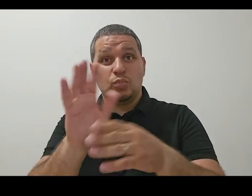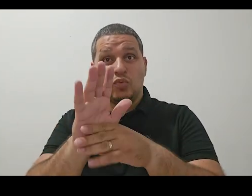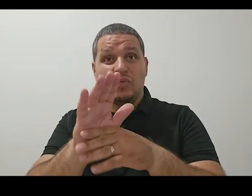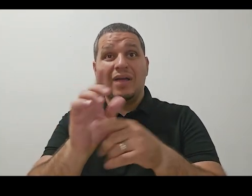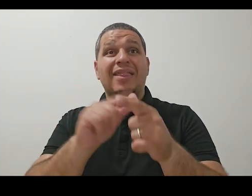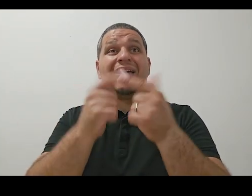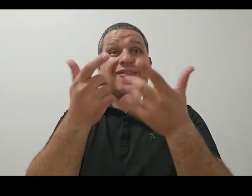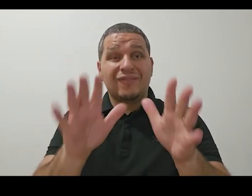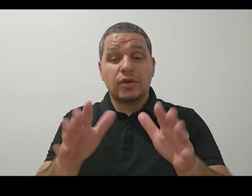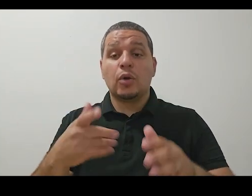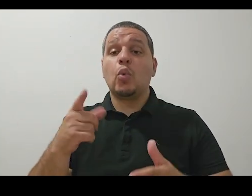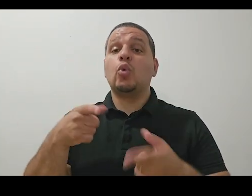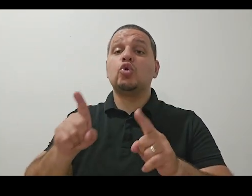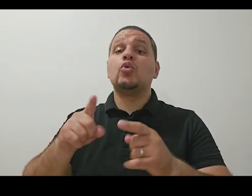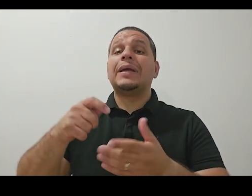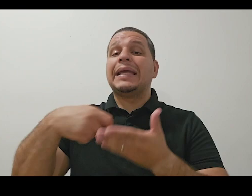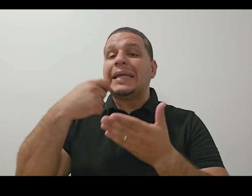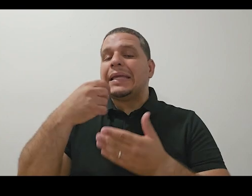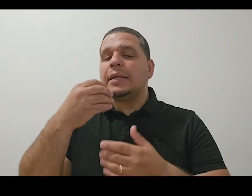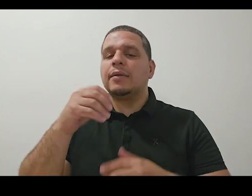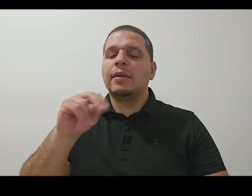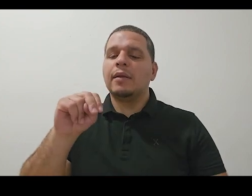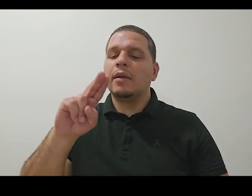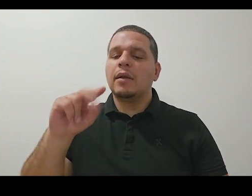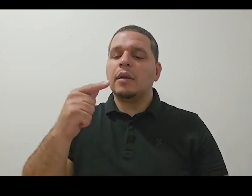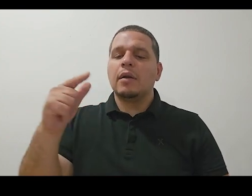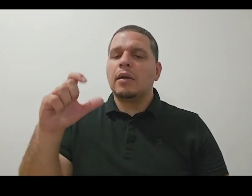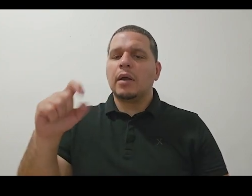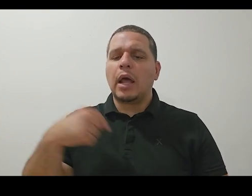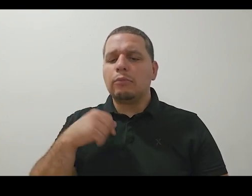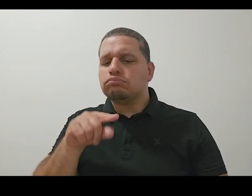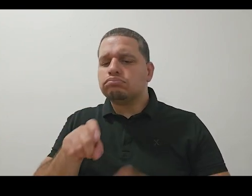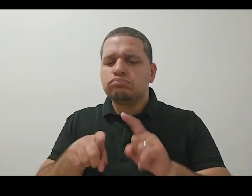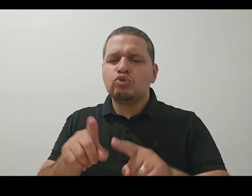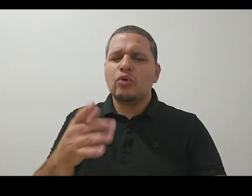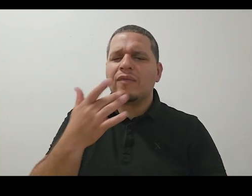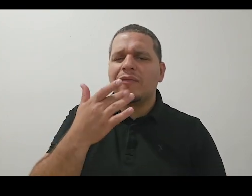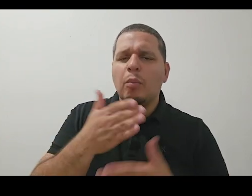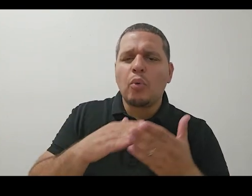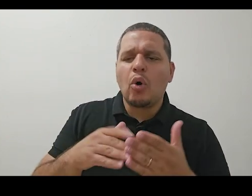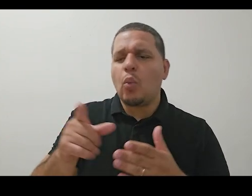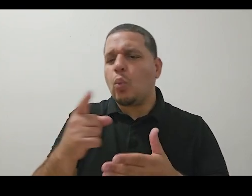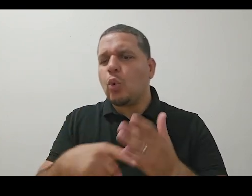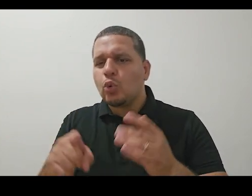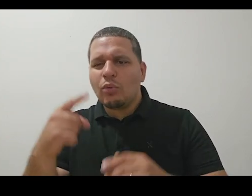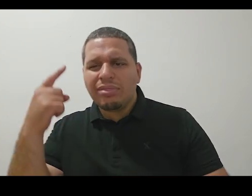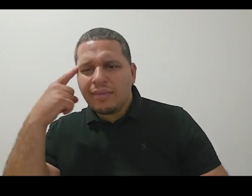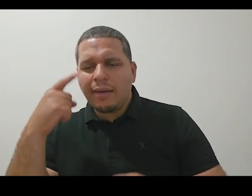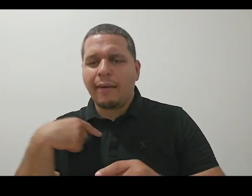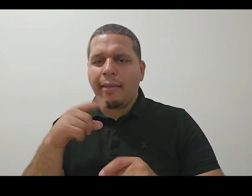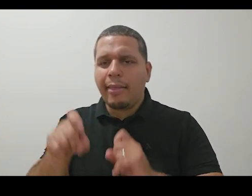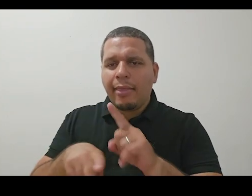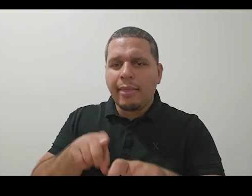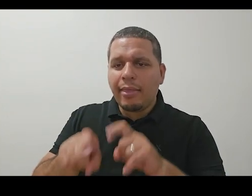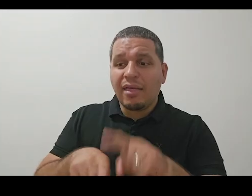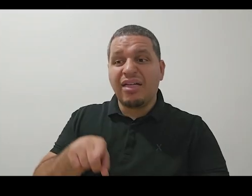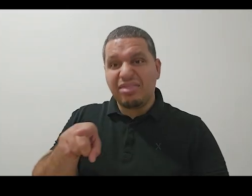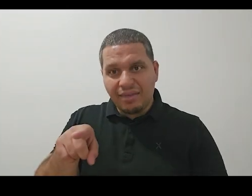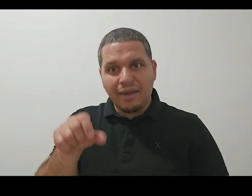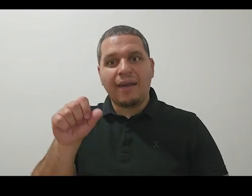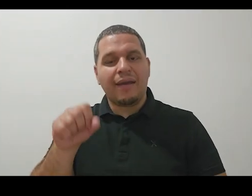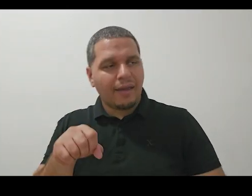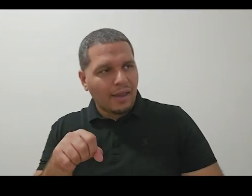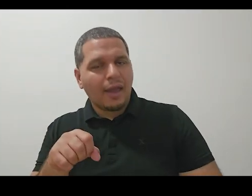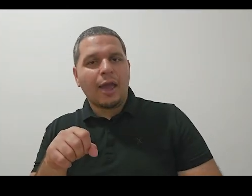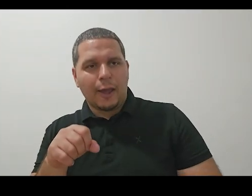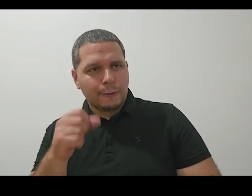come out, and while we're eating nuggets, I'm asking questions. So what was your favorite part and what did you think? And they were able